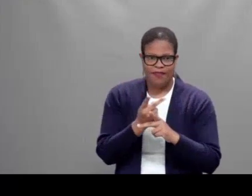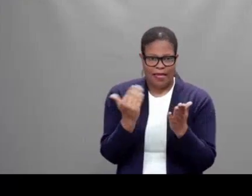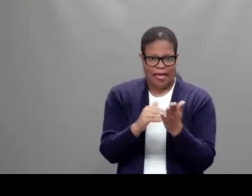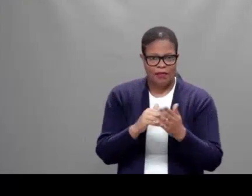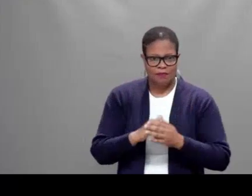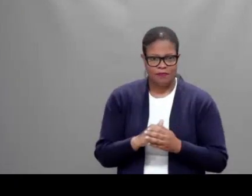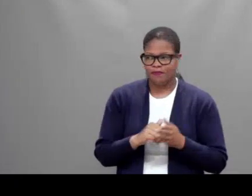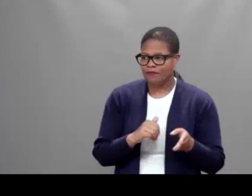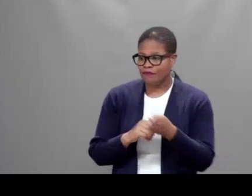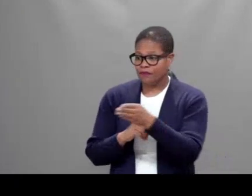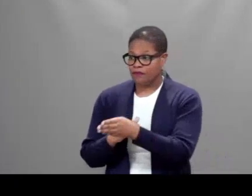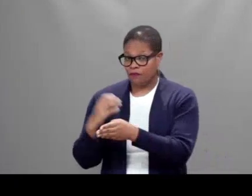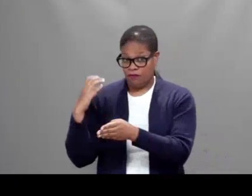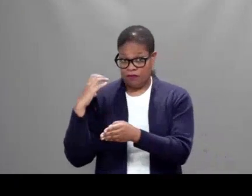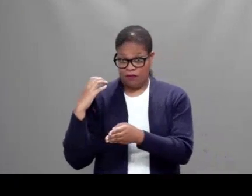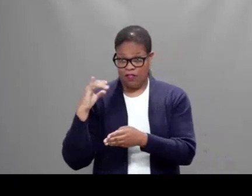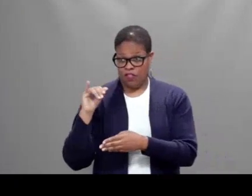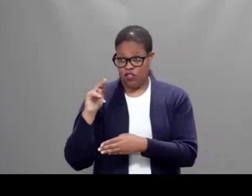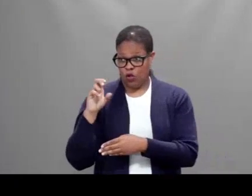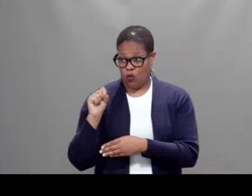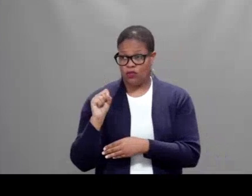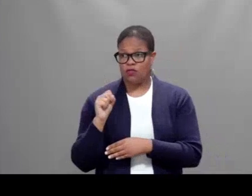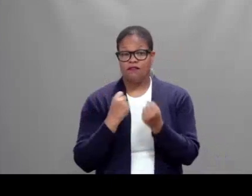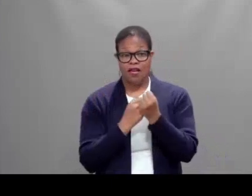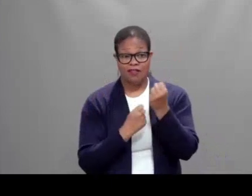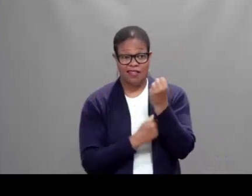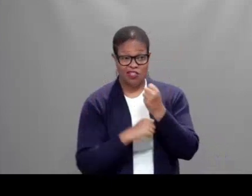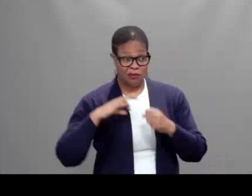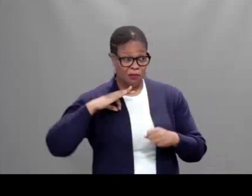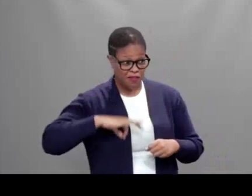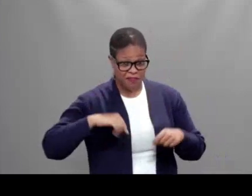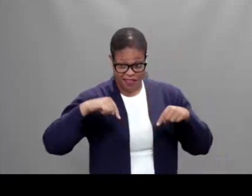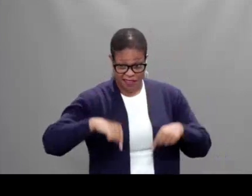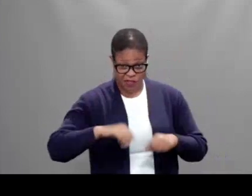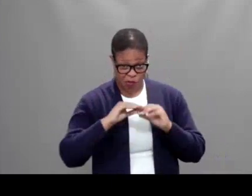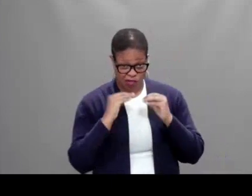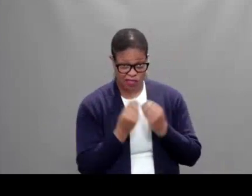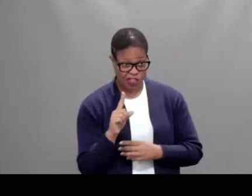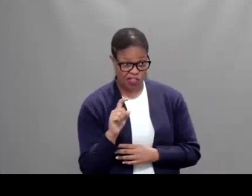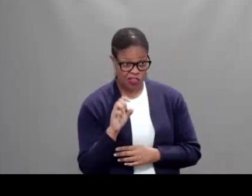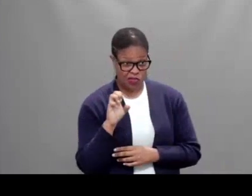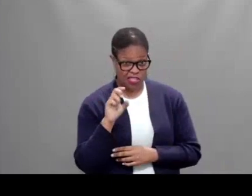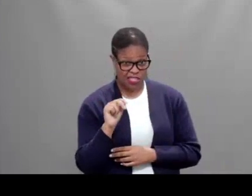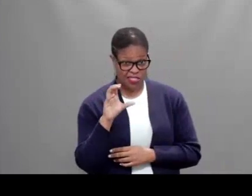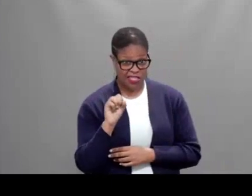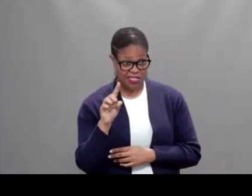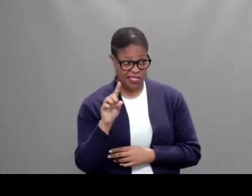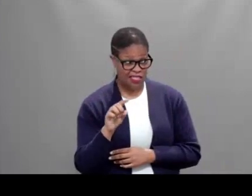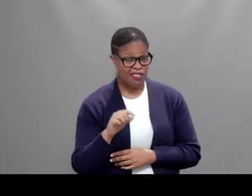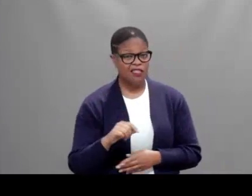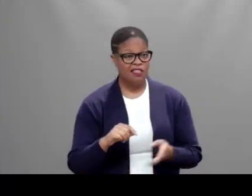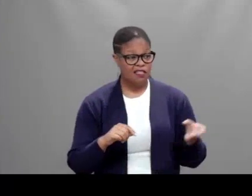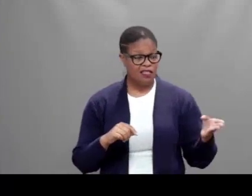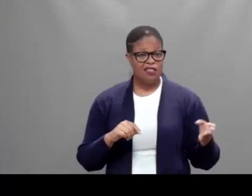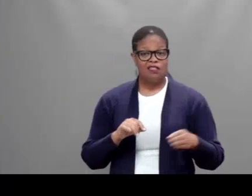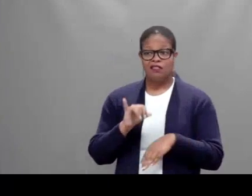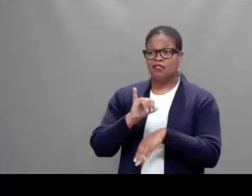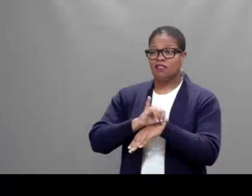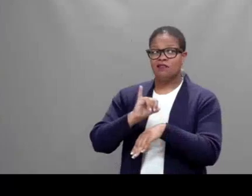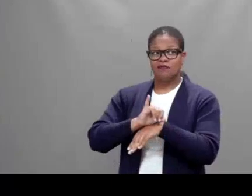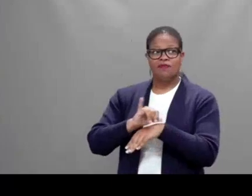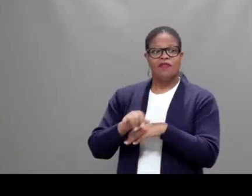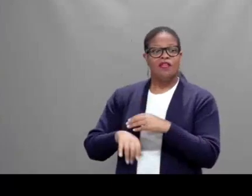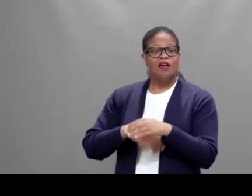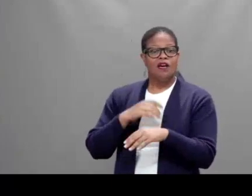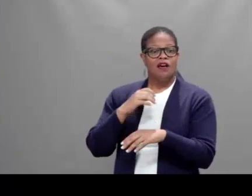my question is, would a foundation be useful to this to ENCSD? A foundation's ability